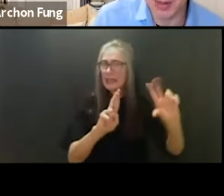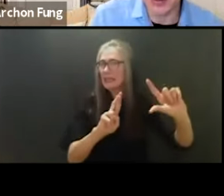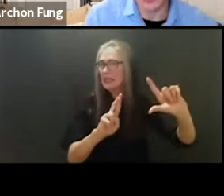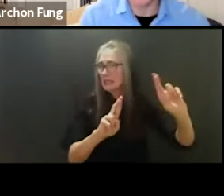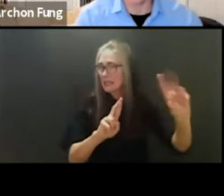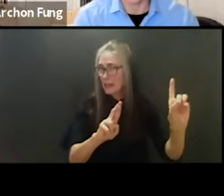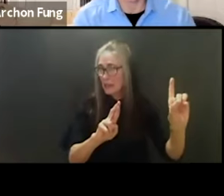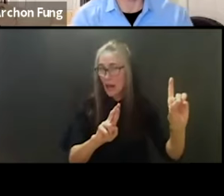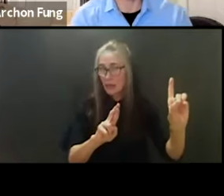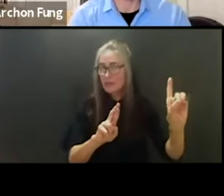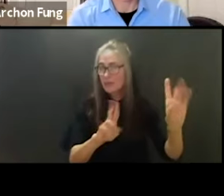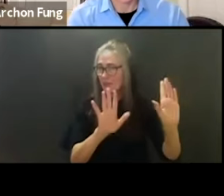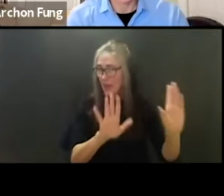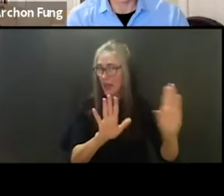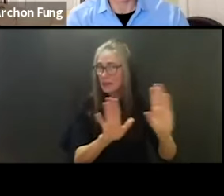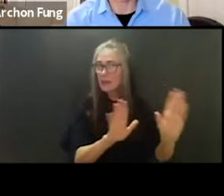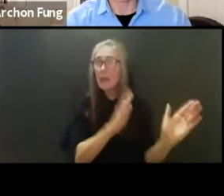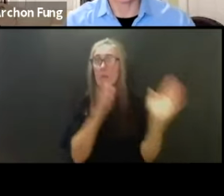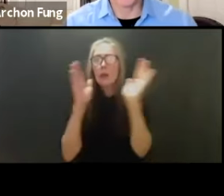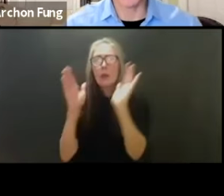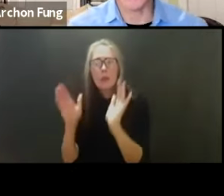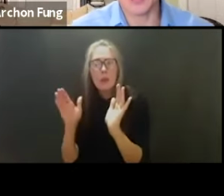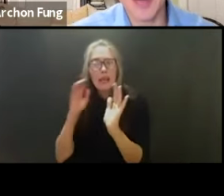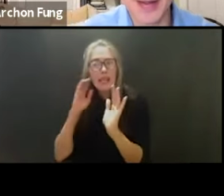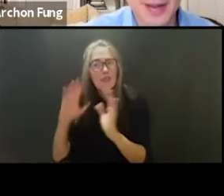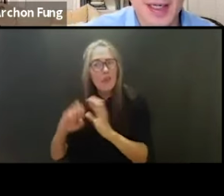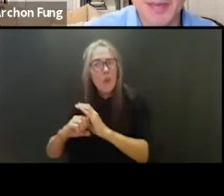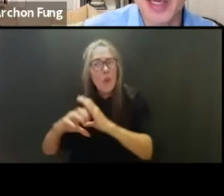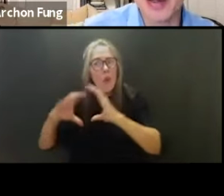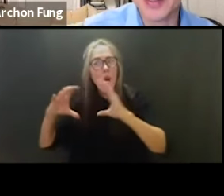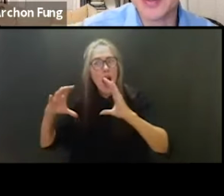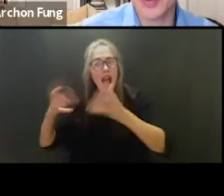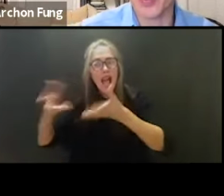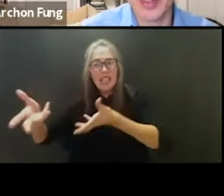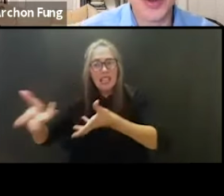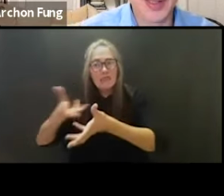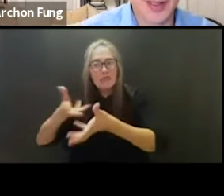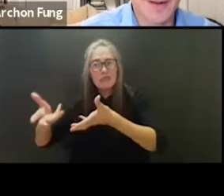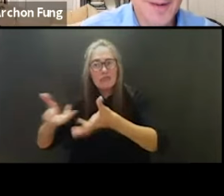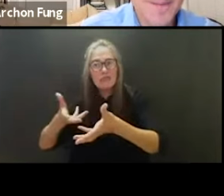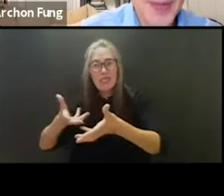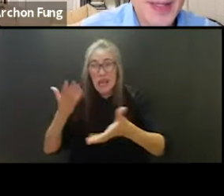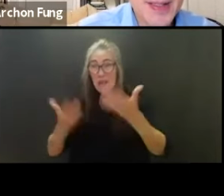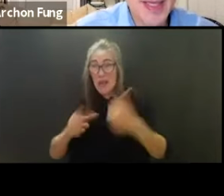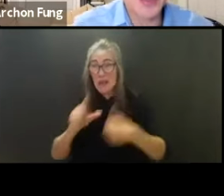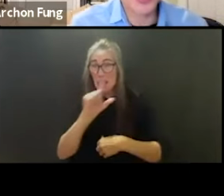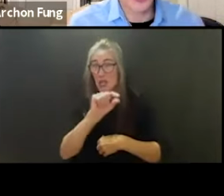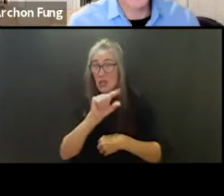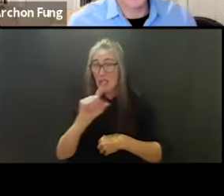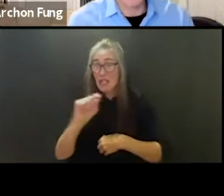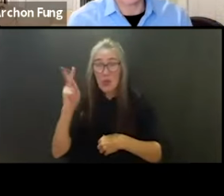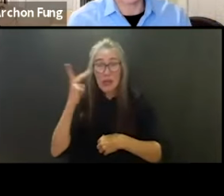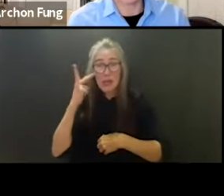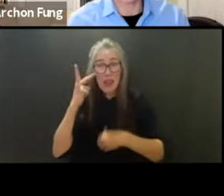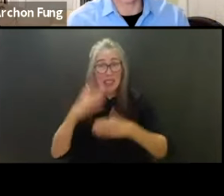aperture politics look like. I think one way to think about it and i'd be curious what what you think. Is that the